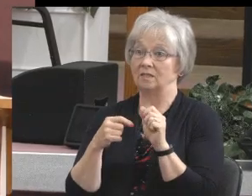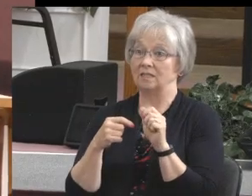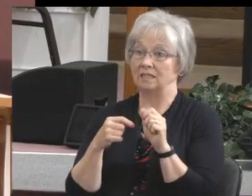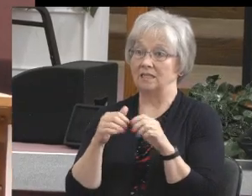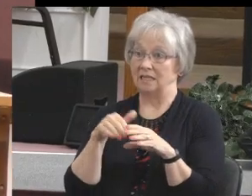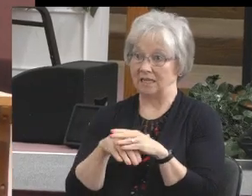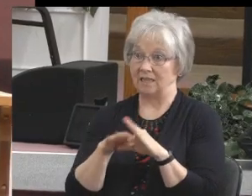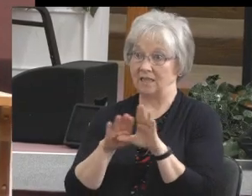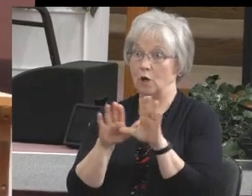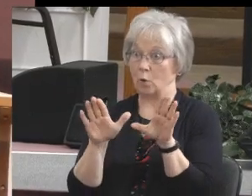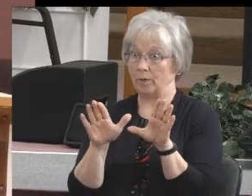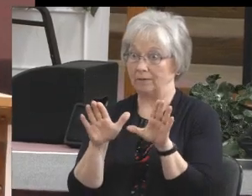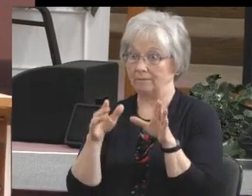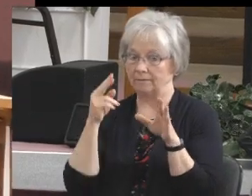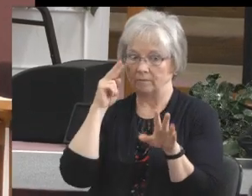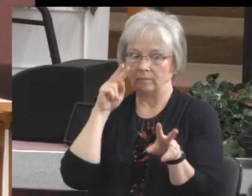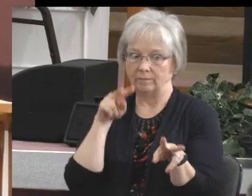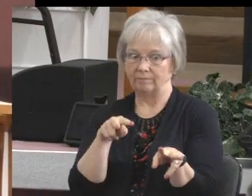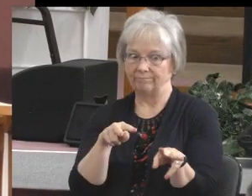you this.